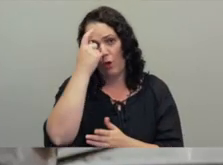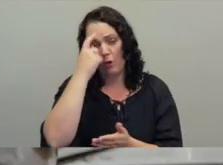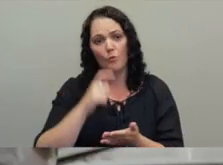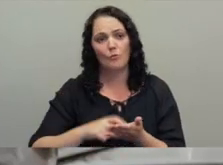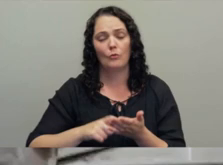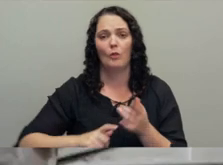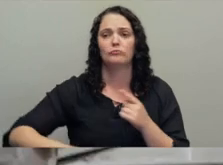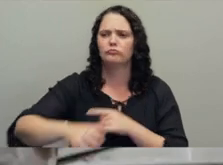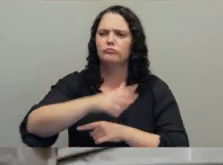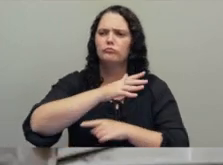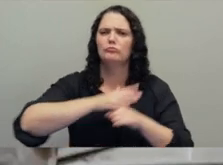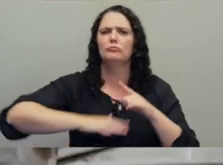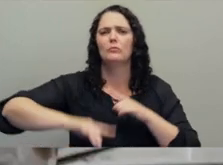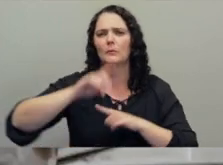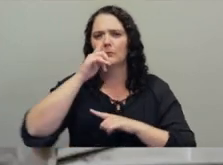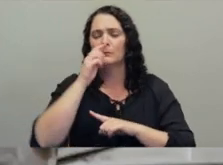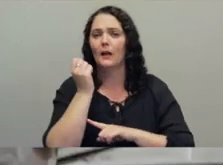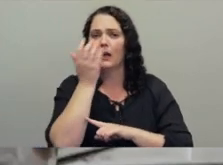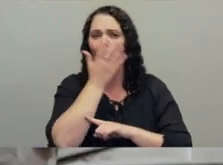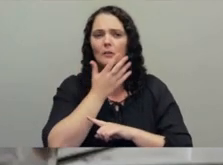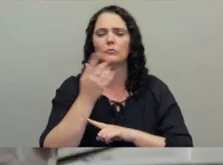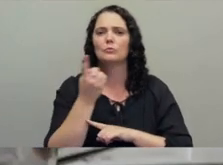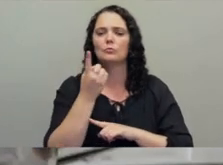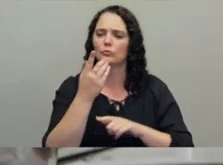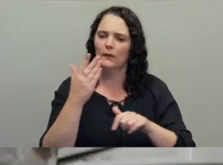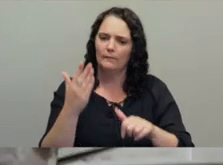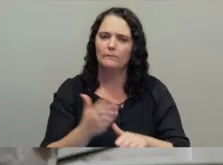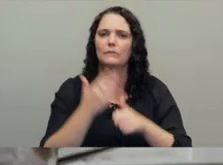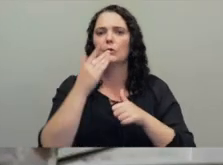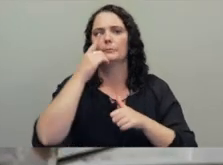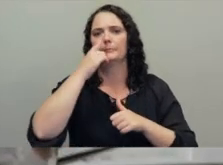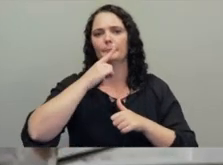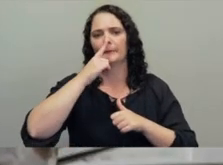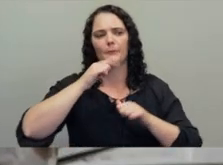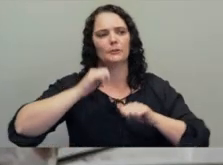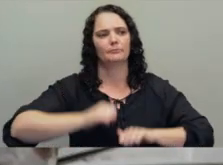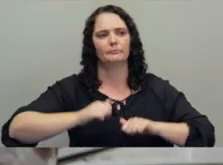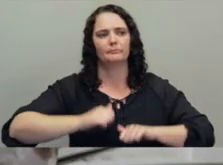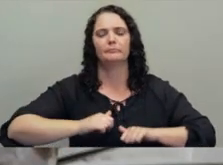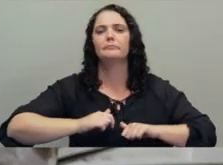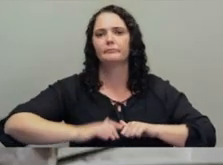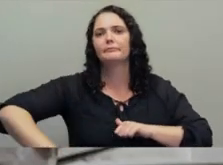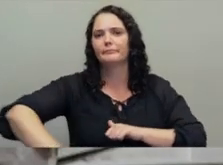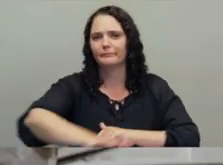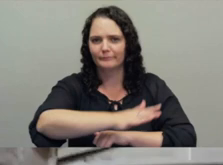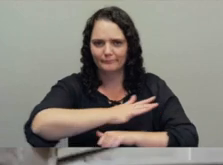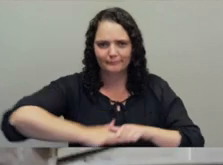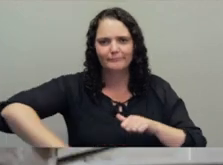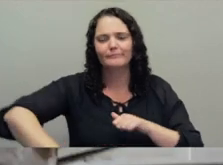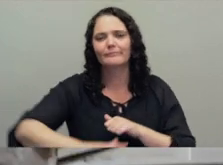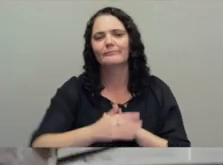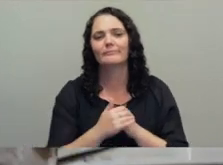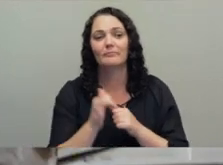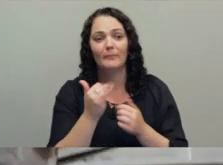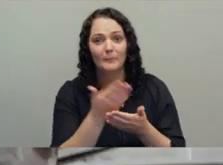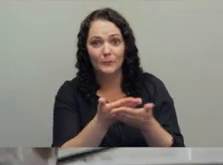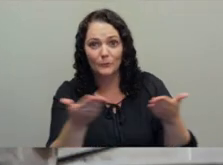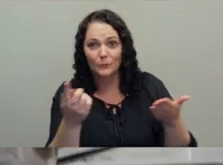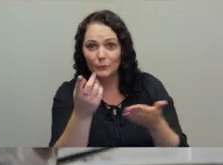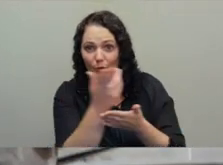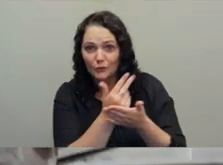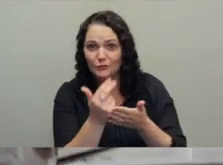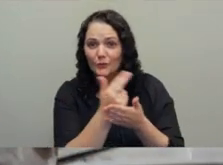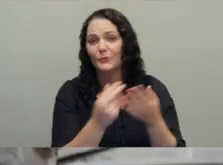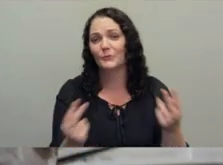of the land and extend my respects to all of the First Peoples around the world and those who might be joining us here today. All